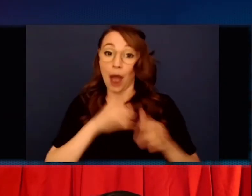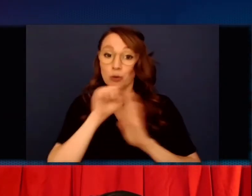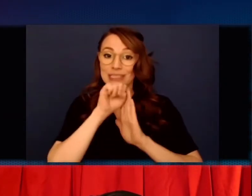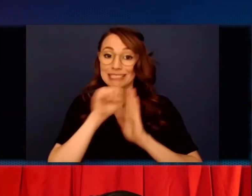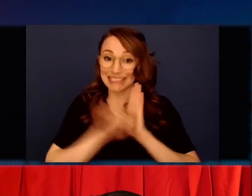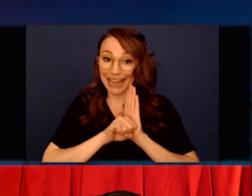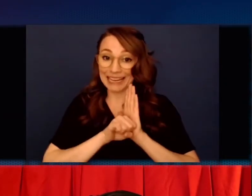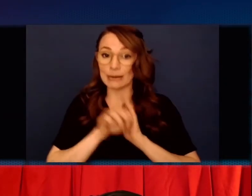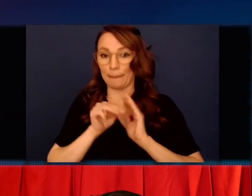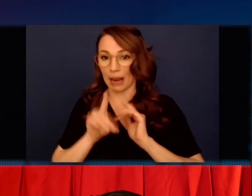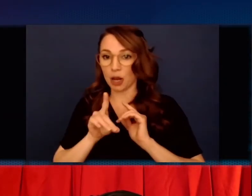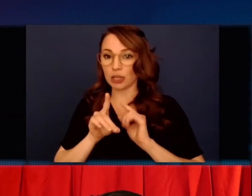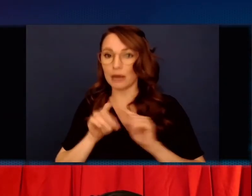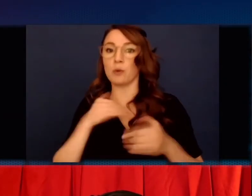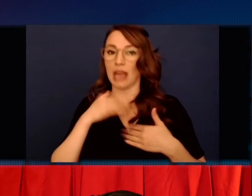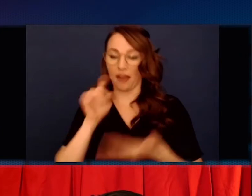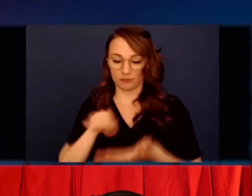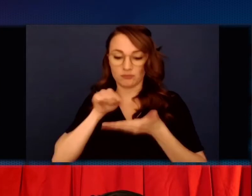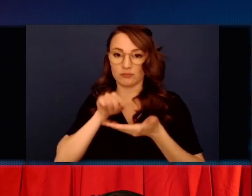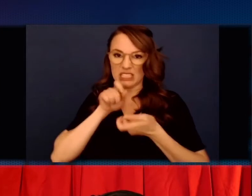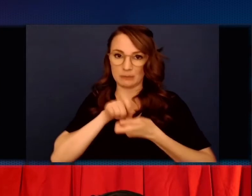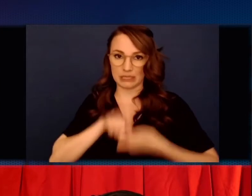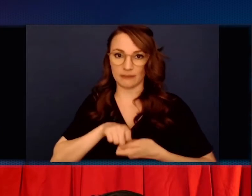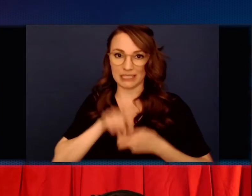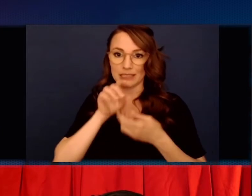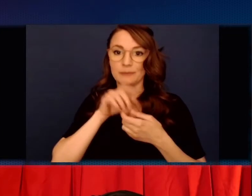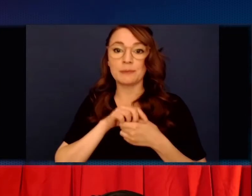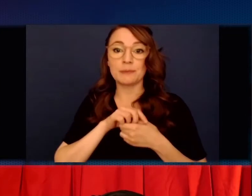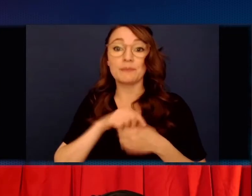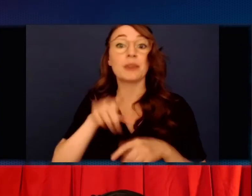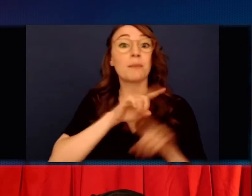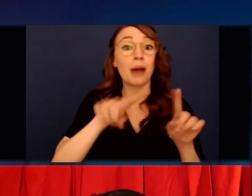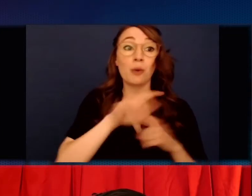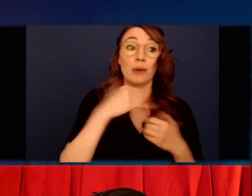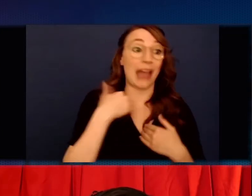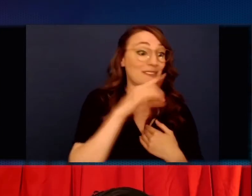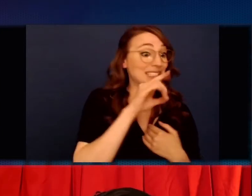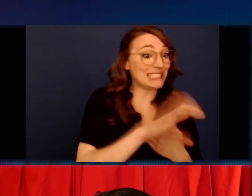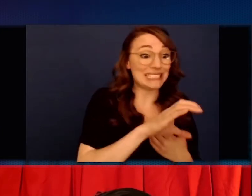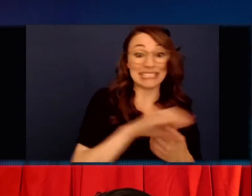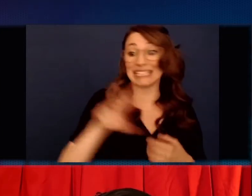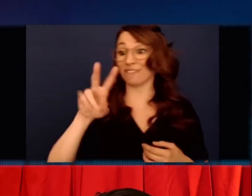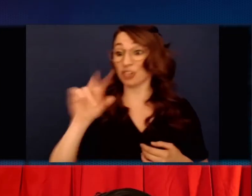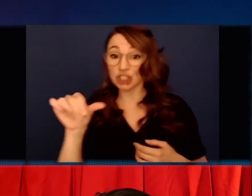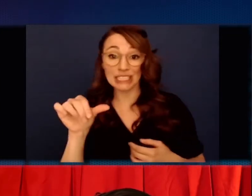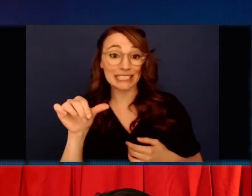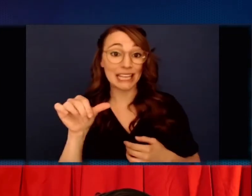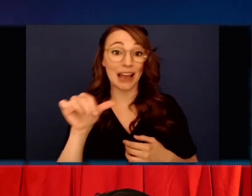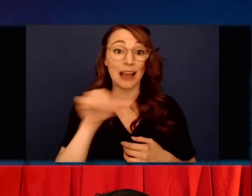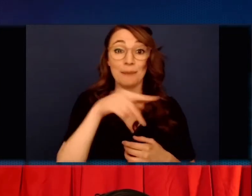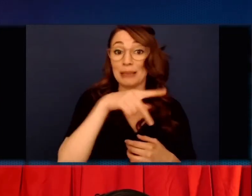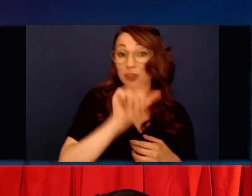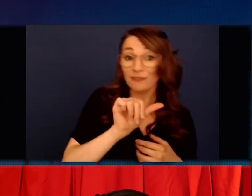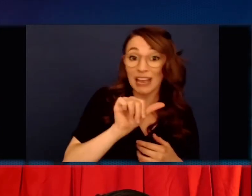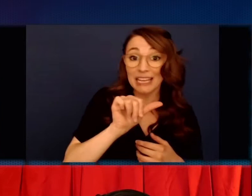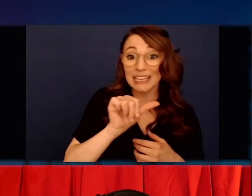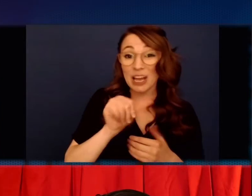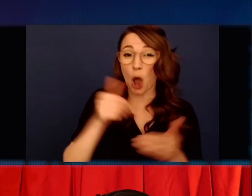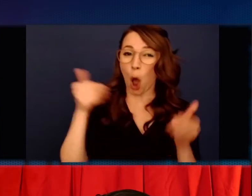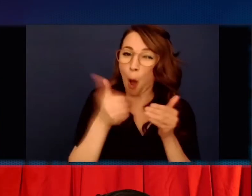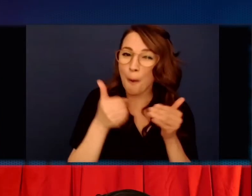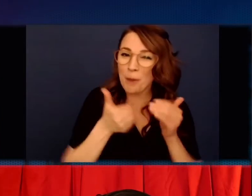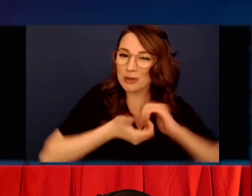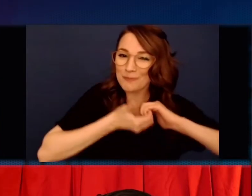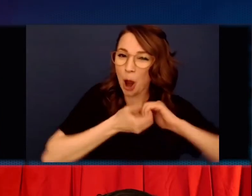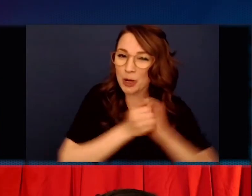actually also have Pennsylvania, the District of Columbia, Virginia. We're almost to West Virginia. We're so close to